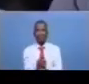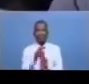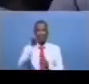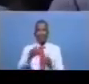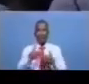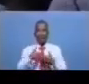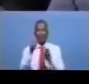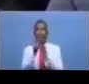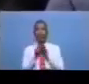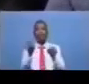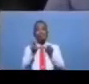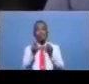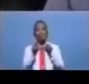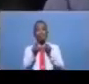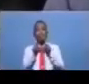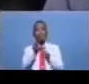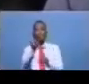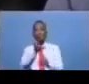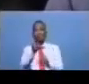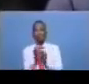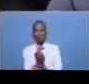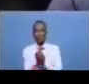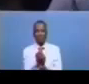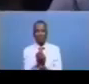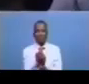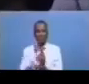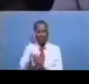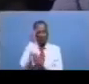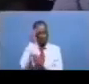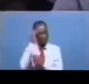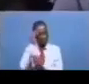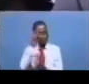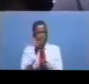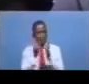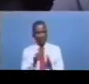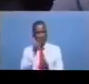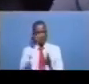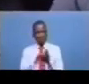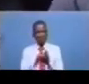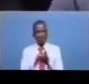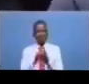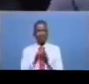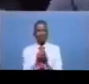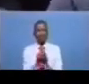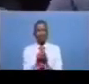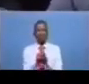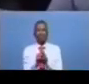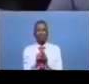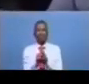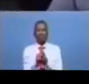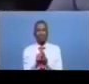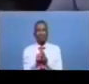her. Counsel for the petitioner today argued that we are not asking the court to subject Madam G. Mensah to a